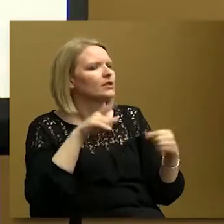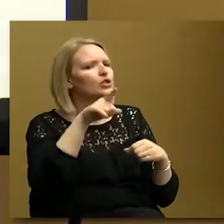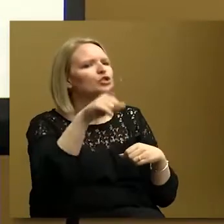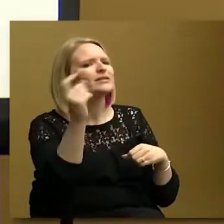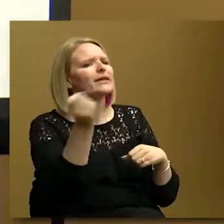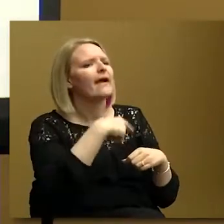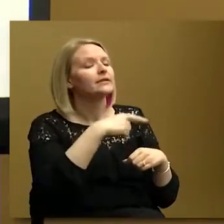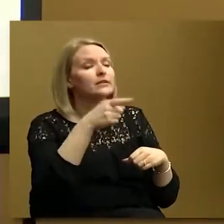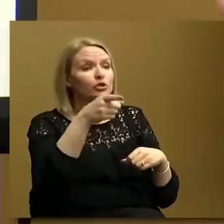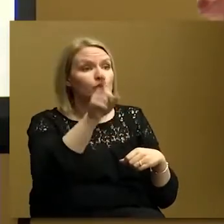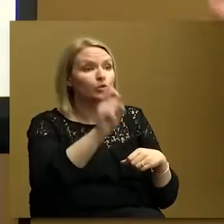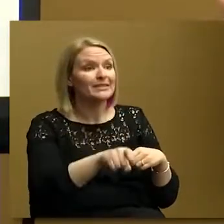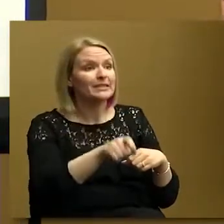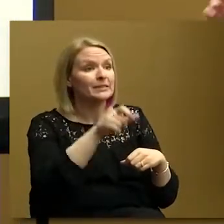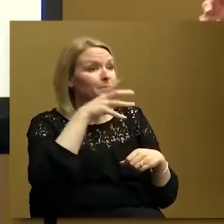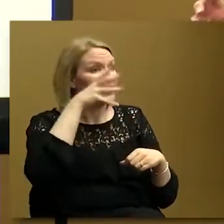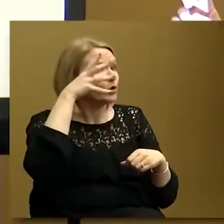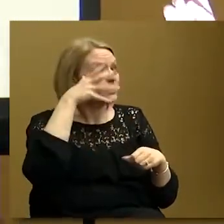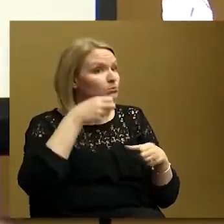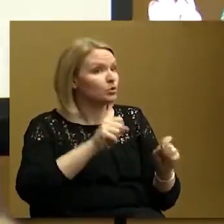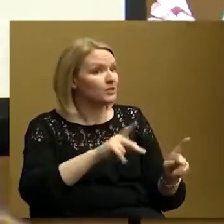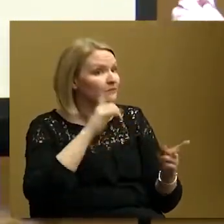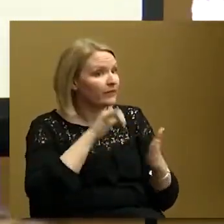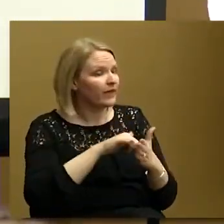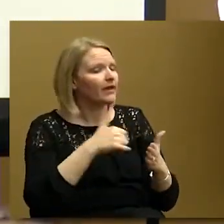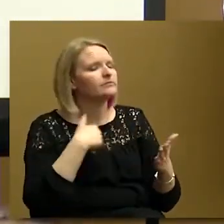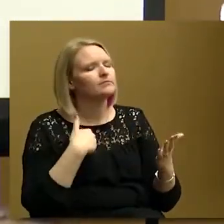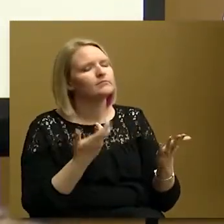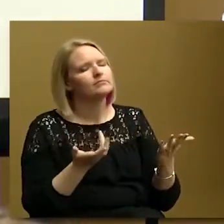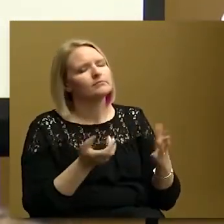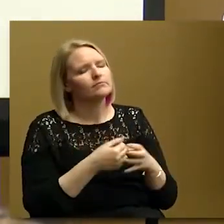She says, do you need parent permission?